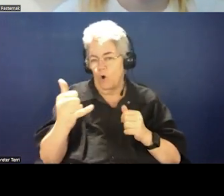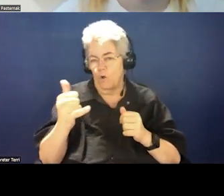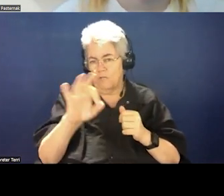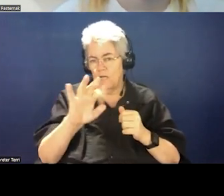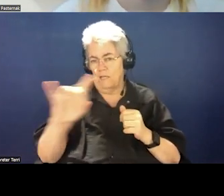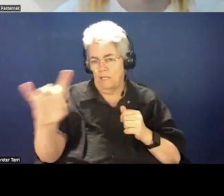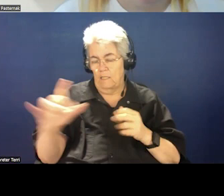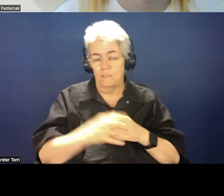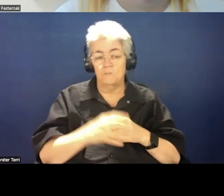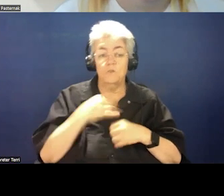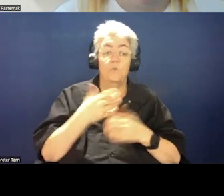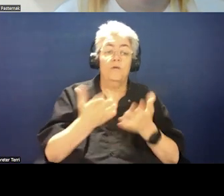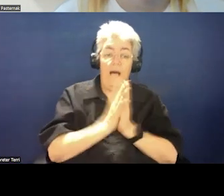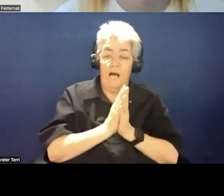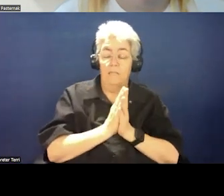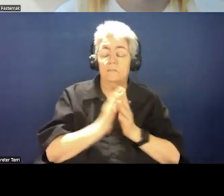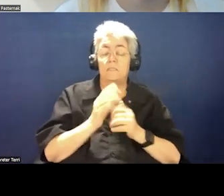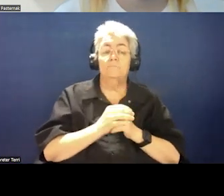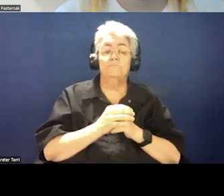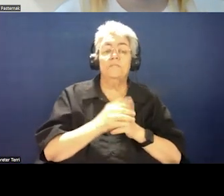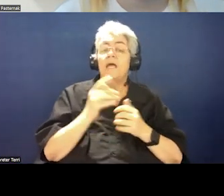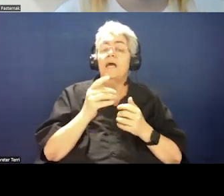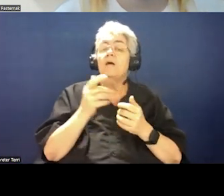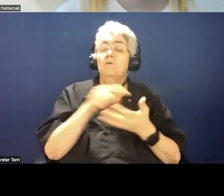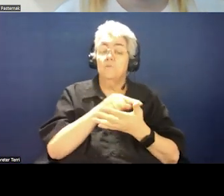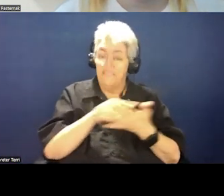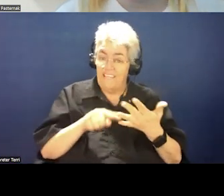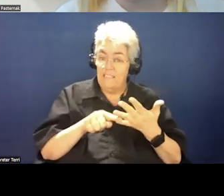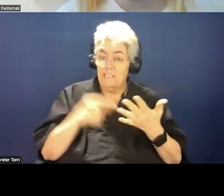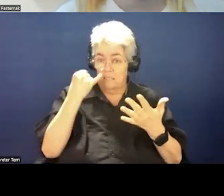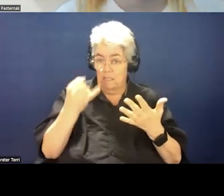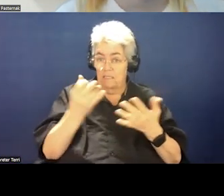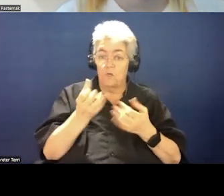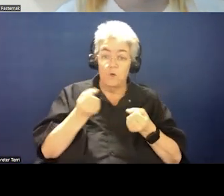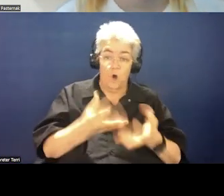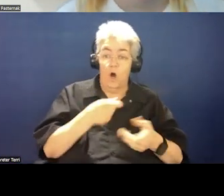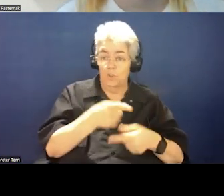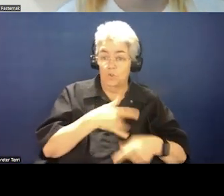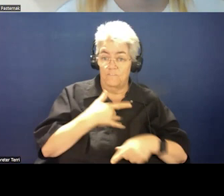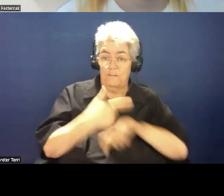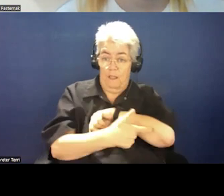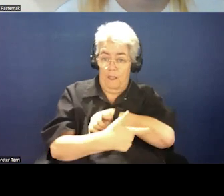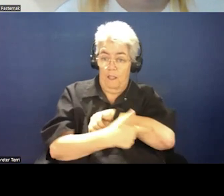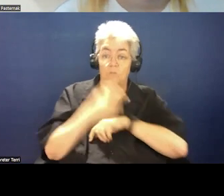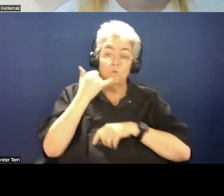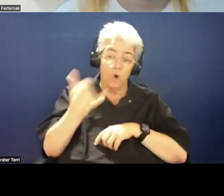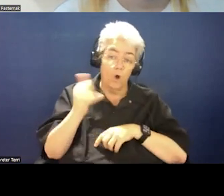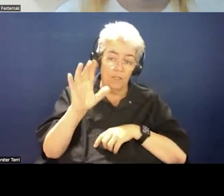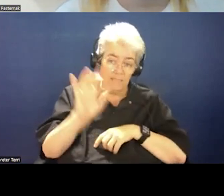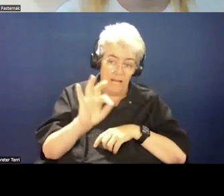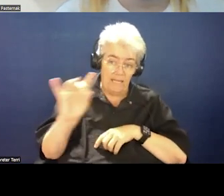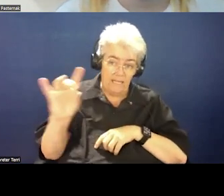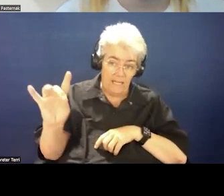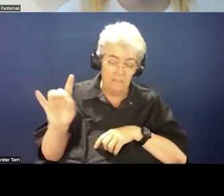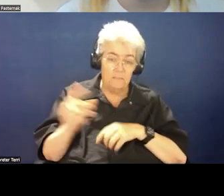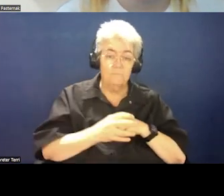extent, if at all, would each of the following make you more or less likely to call 988 for yourself or another person in a mental